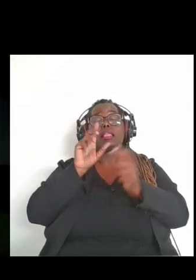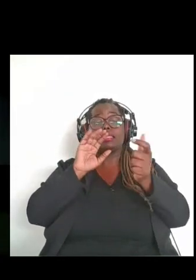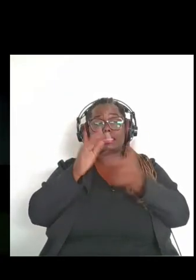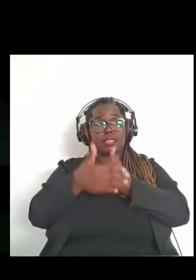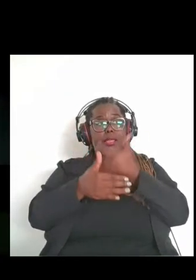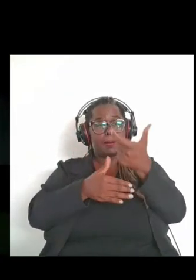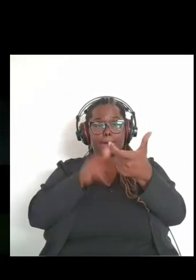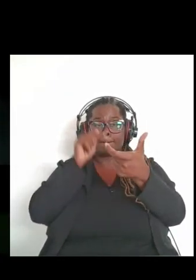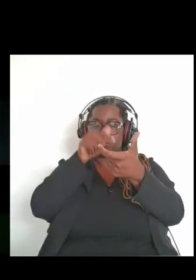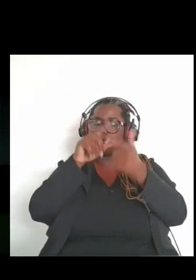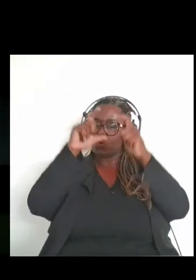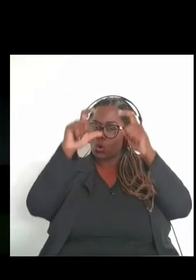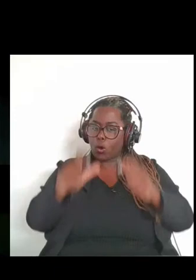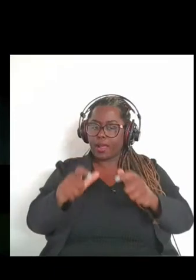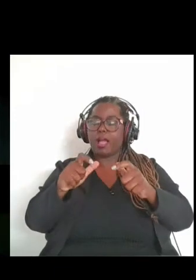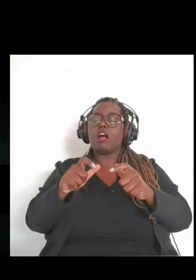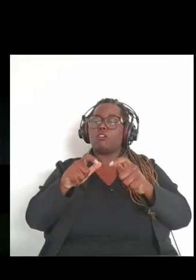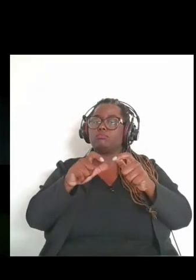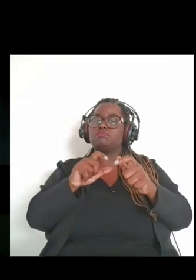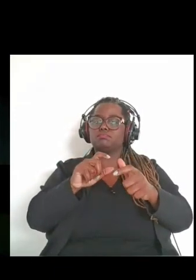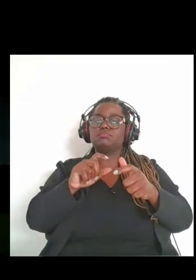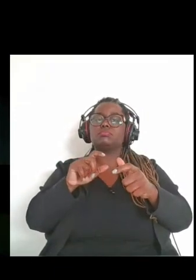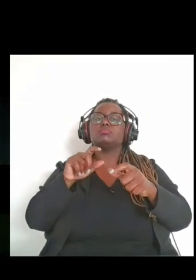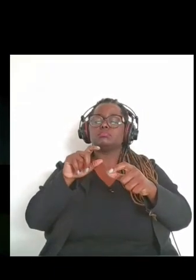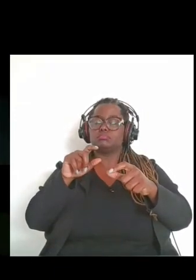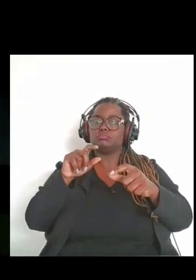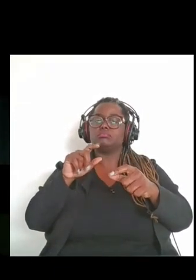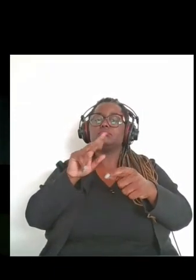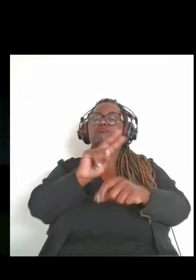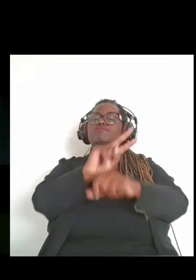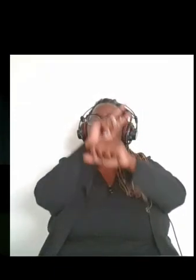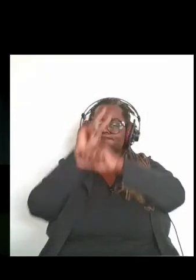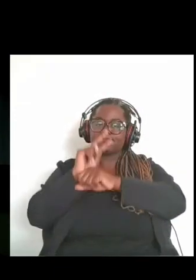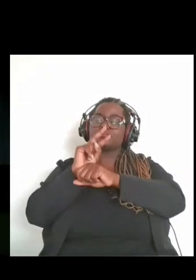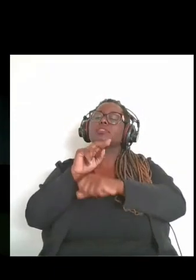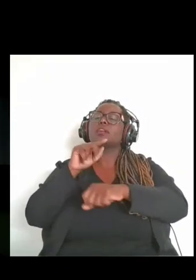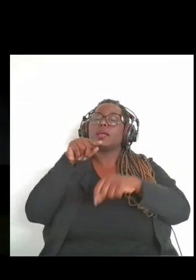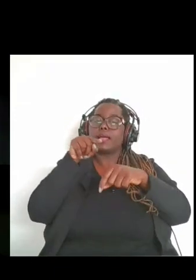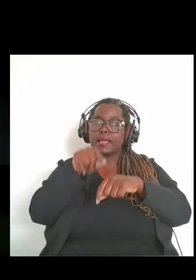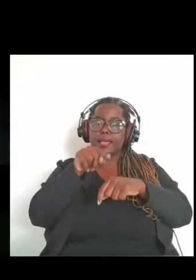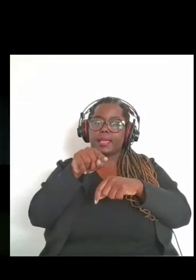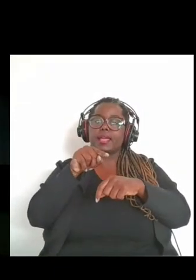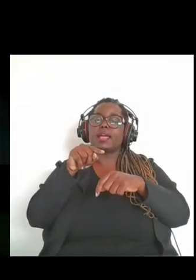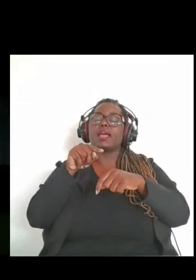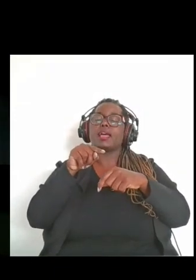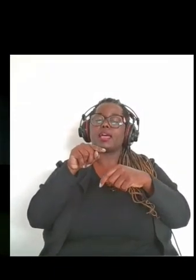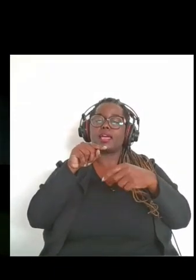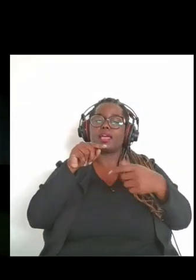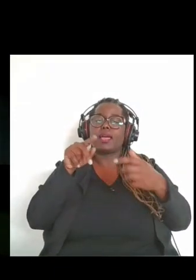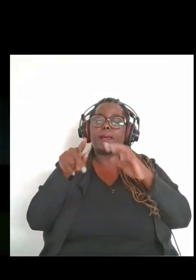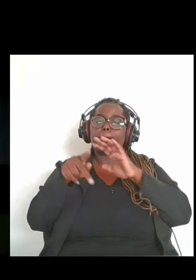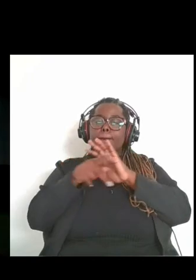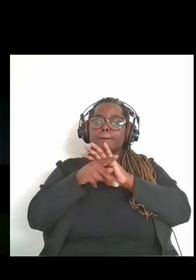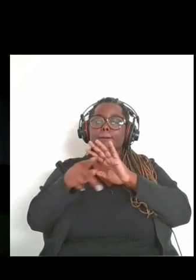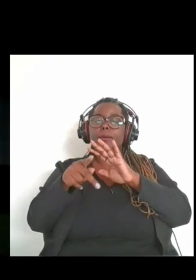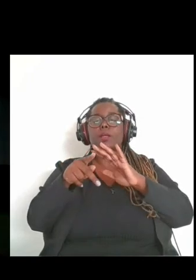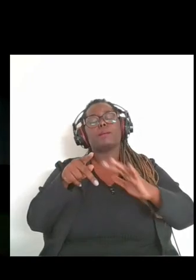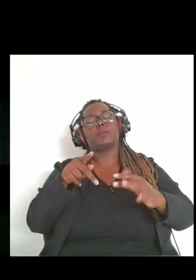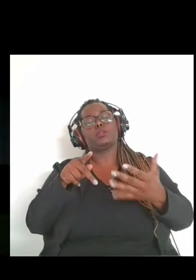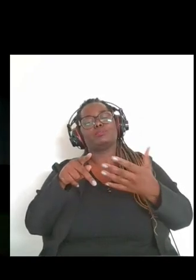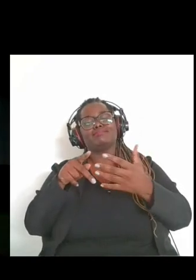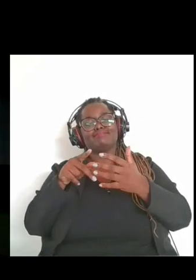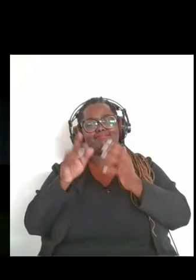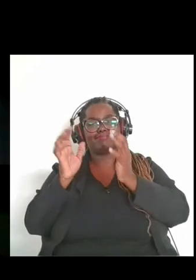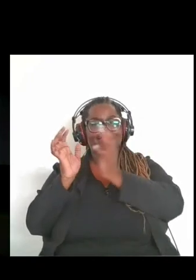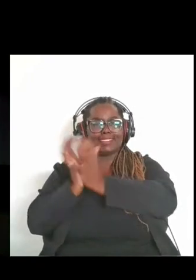term is very interesting considering you know that Global exercise of the